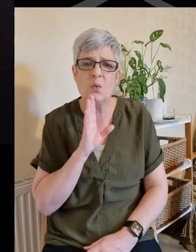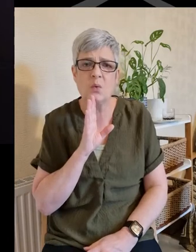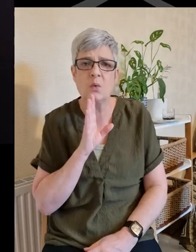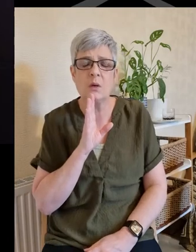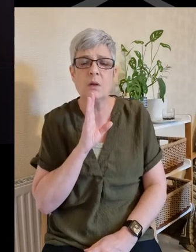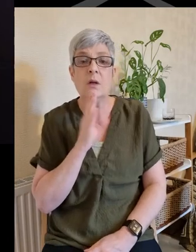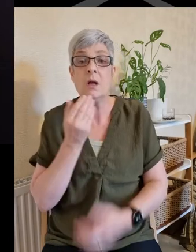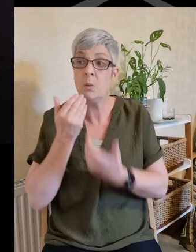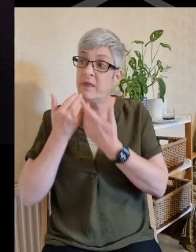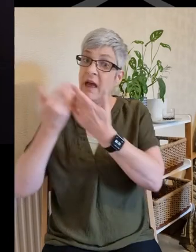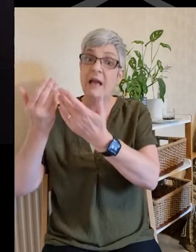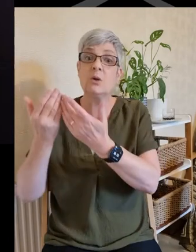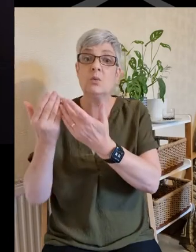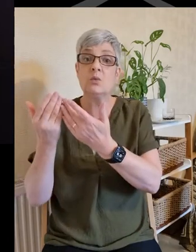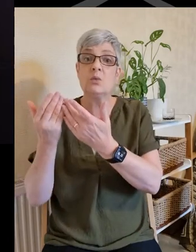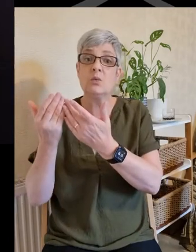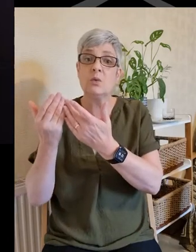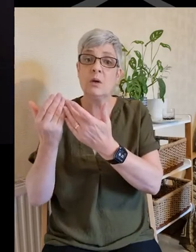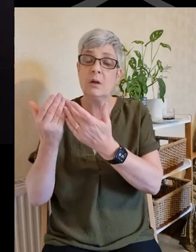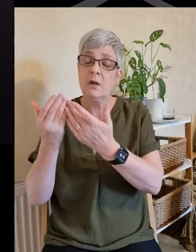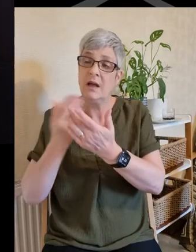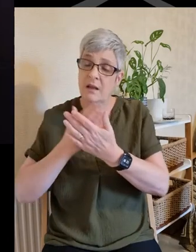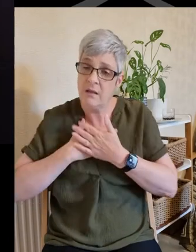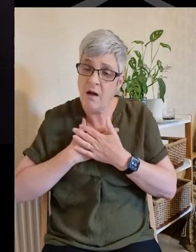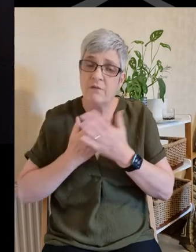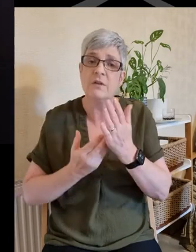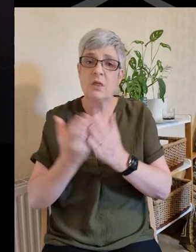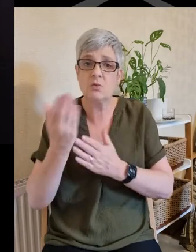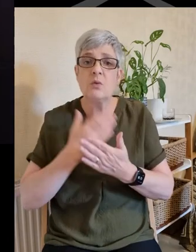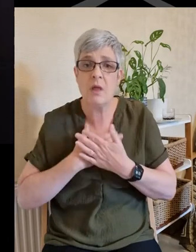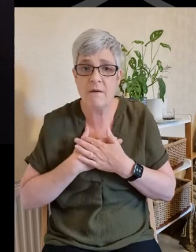And we thank you that in love and out of love,